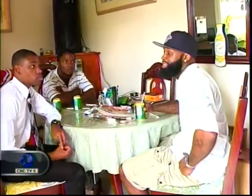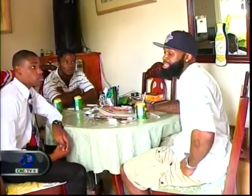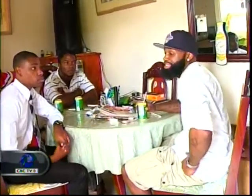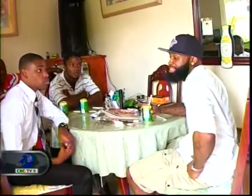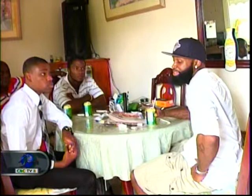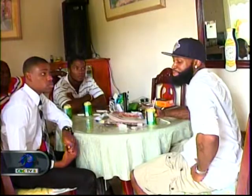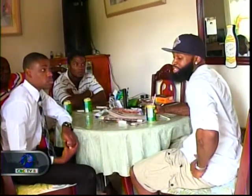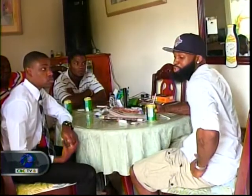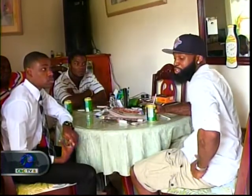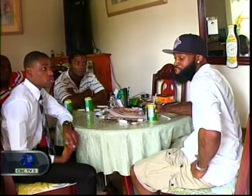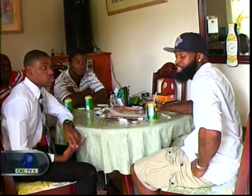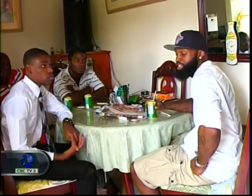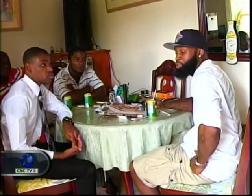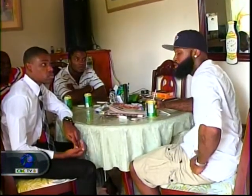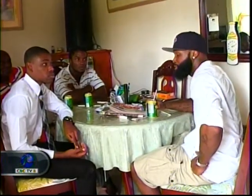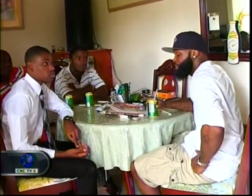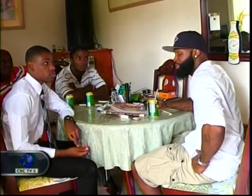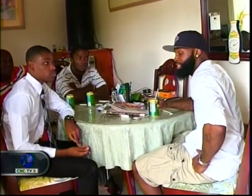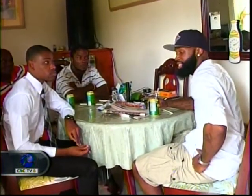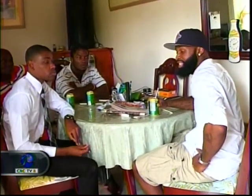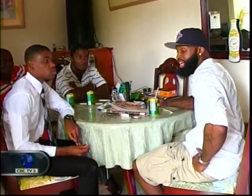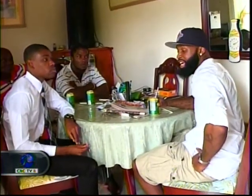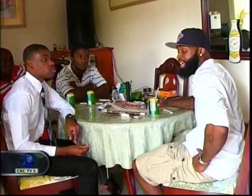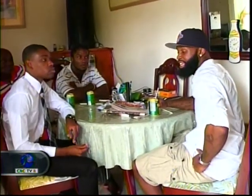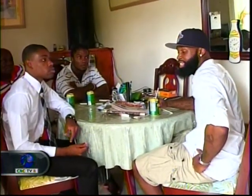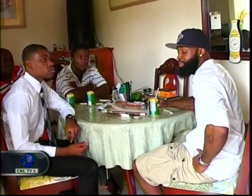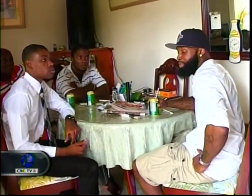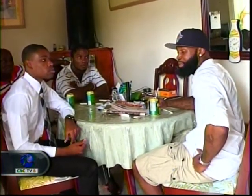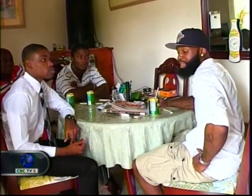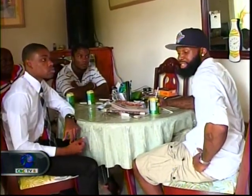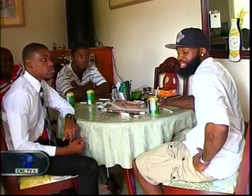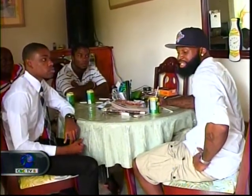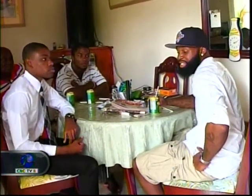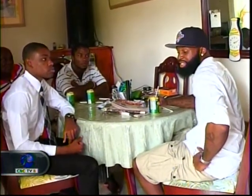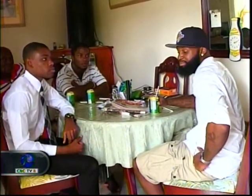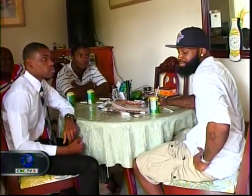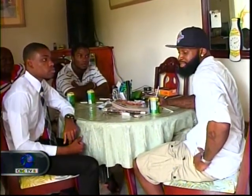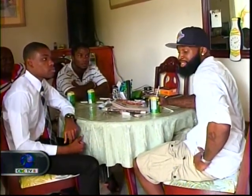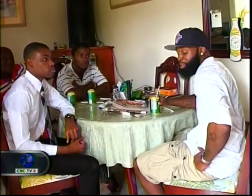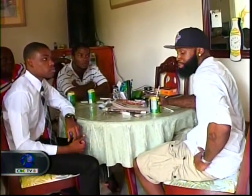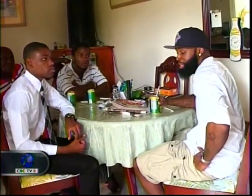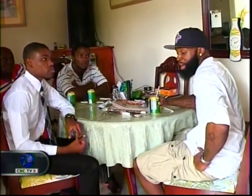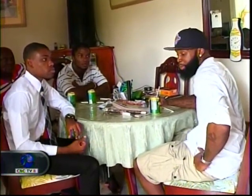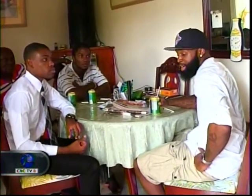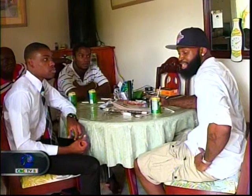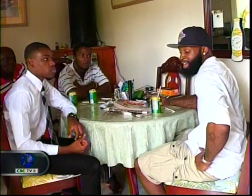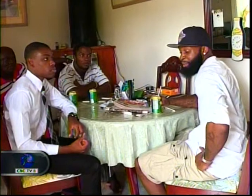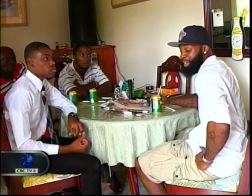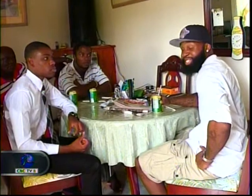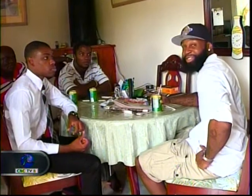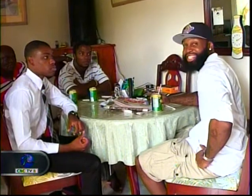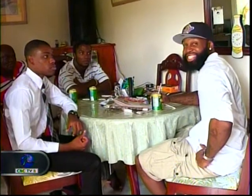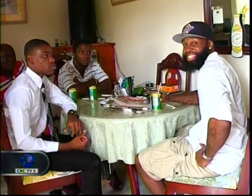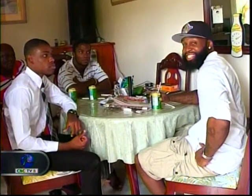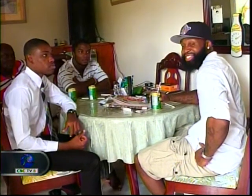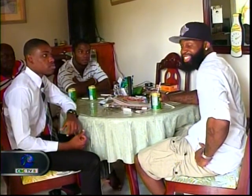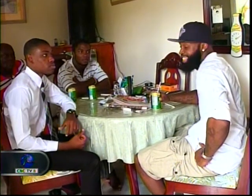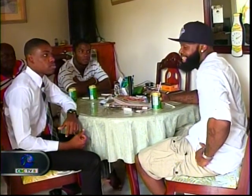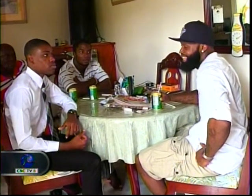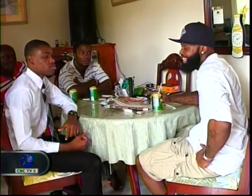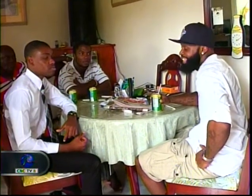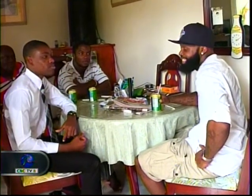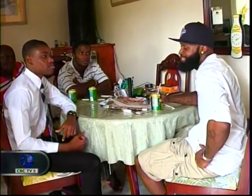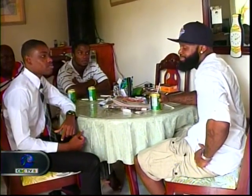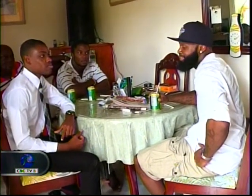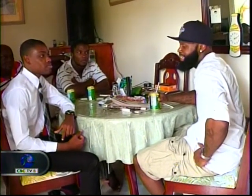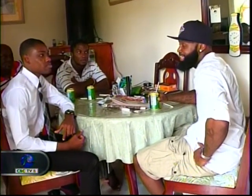Corey Marshall says the local food is great, but he especially loves chafet rotis. Sadly though, Corey will be leaving the